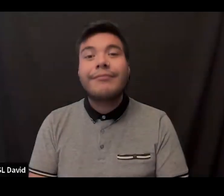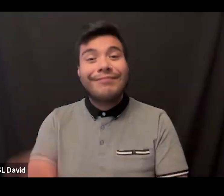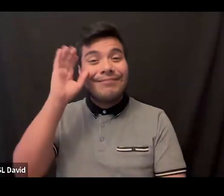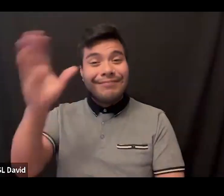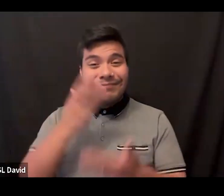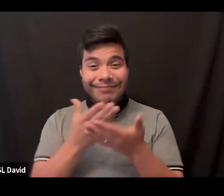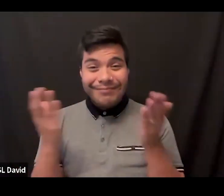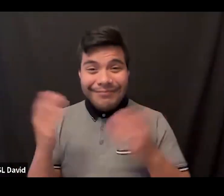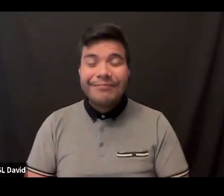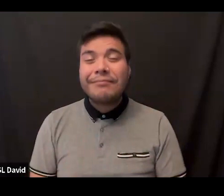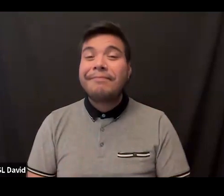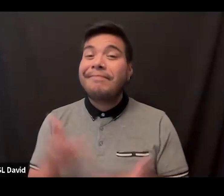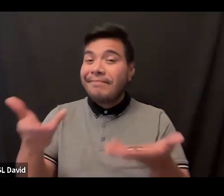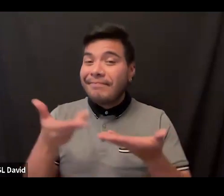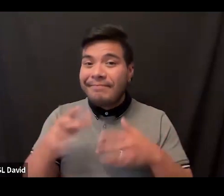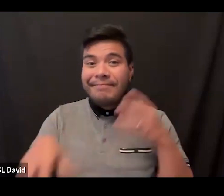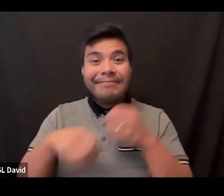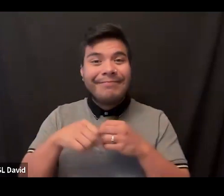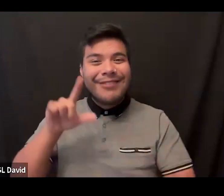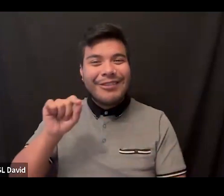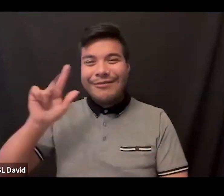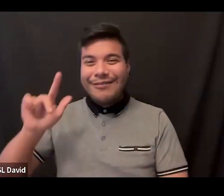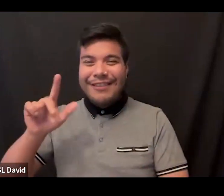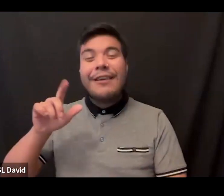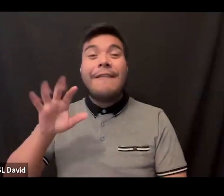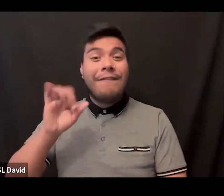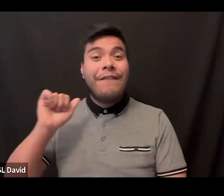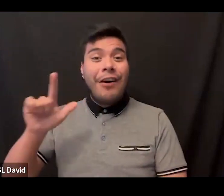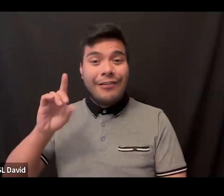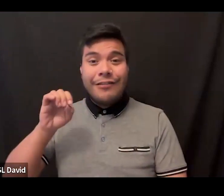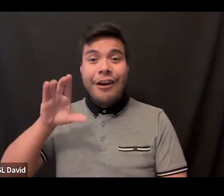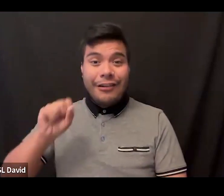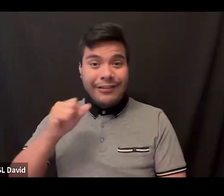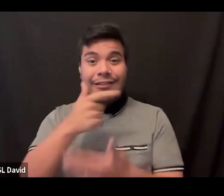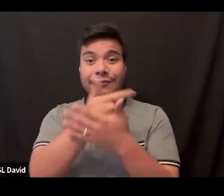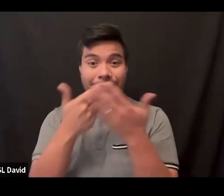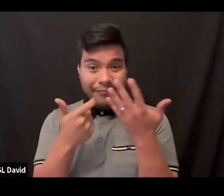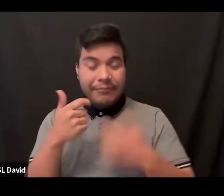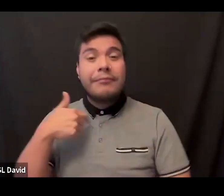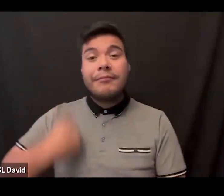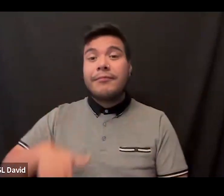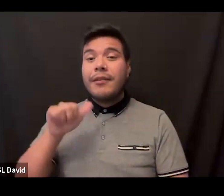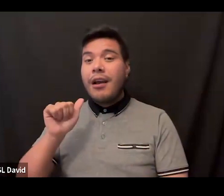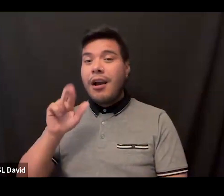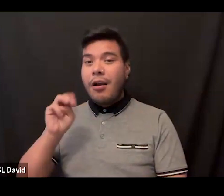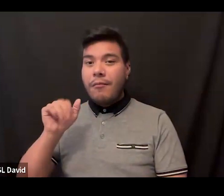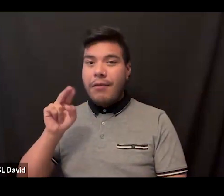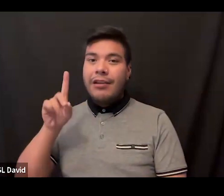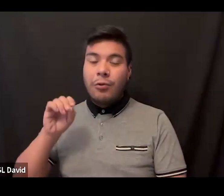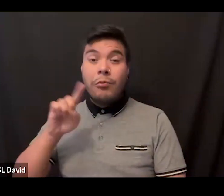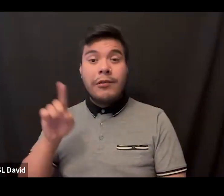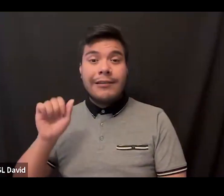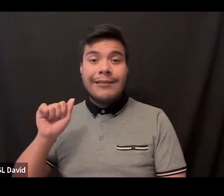Hello, everyone. Welcome to another 2023 FallDocs screening. My name is Armando